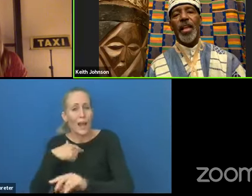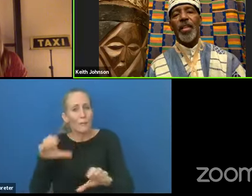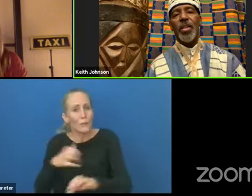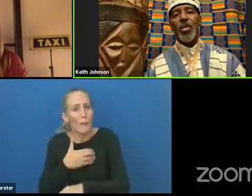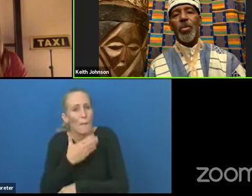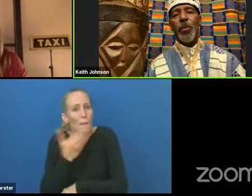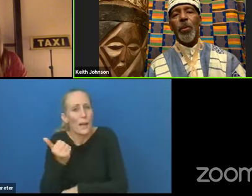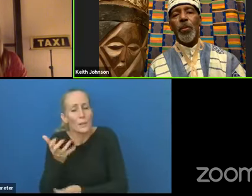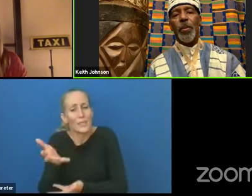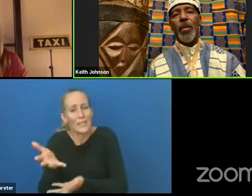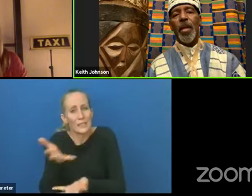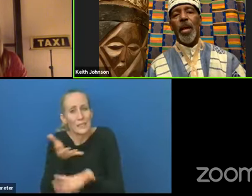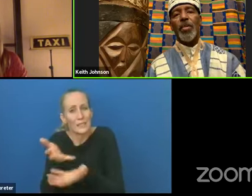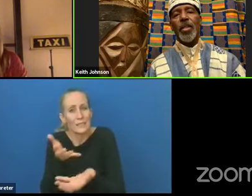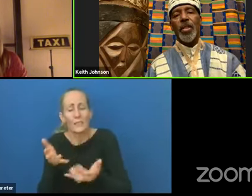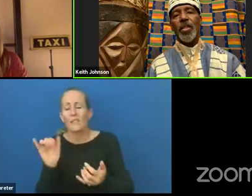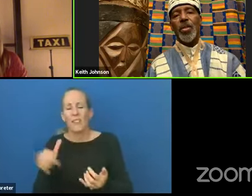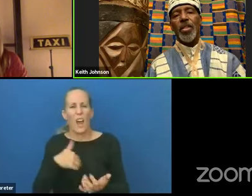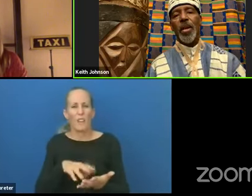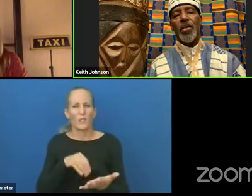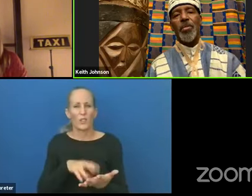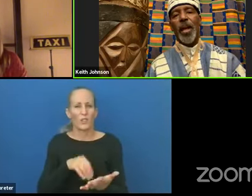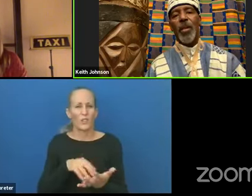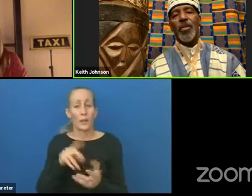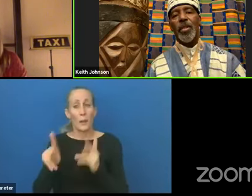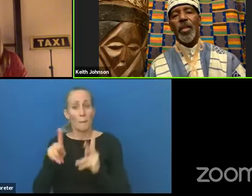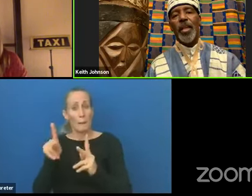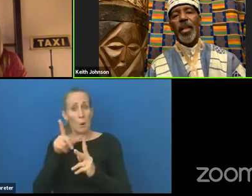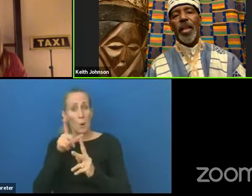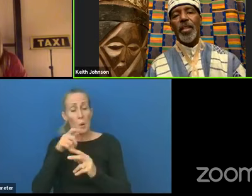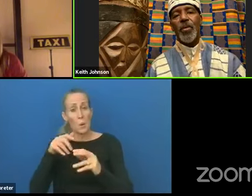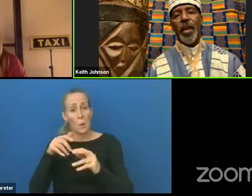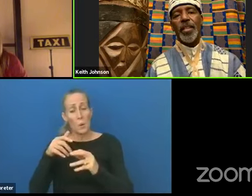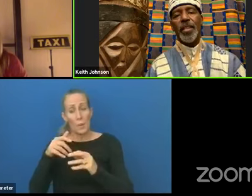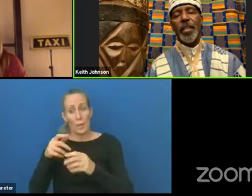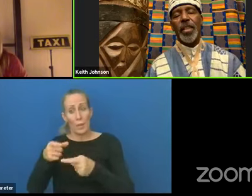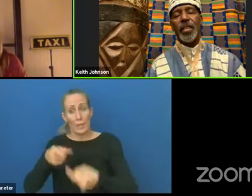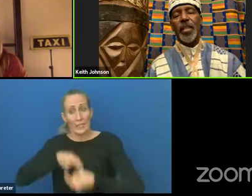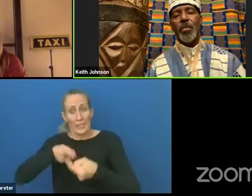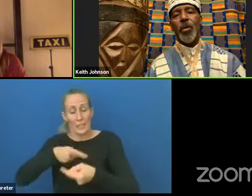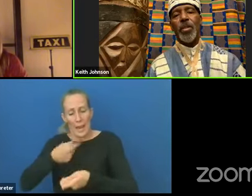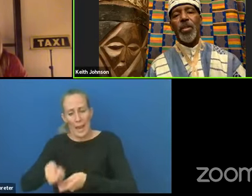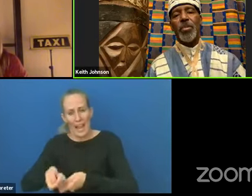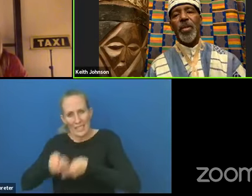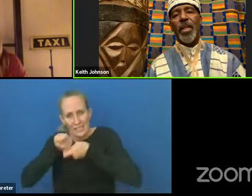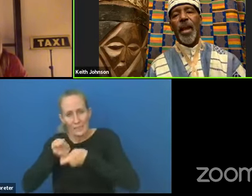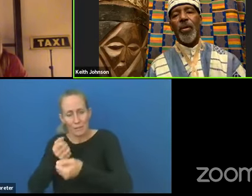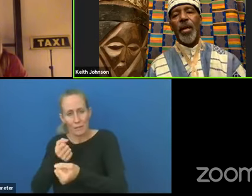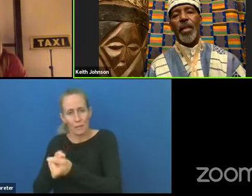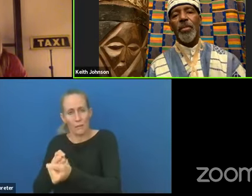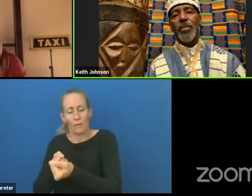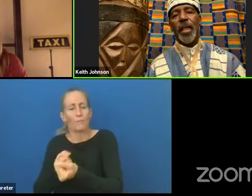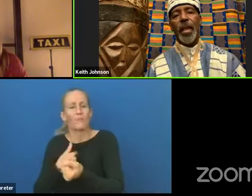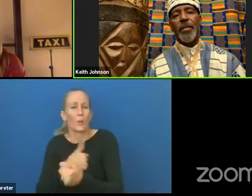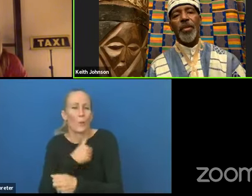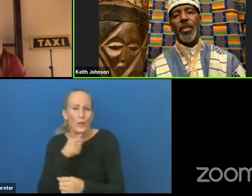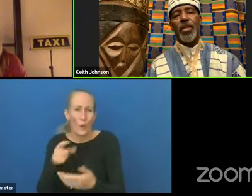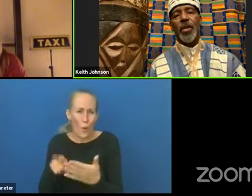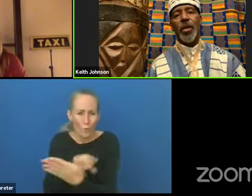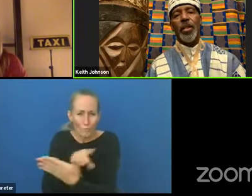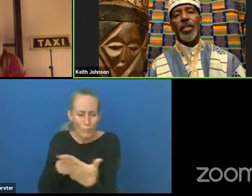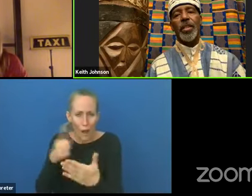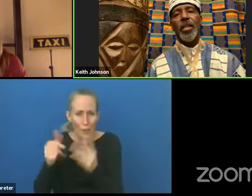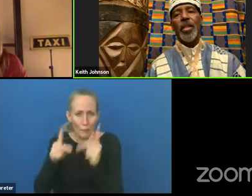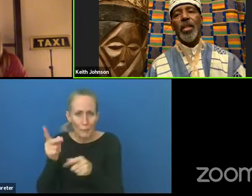is that you pull people up, you don't tear them down. And that's what I see as important to me, how I live my life as